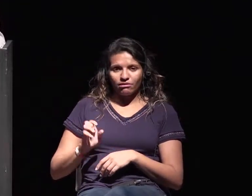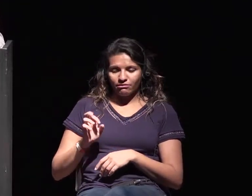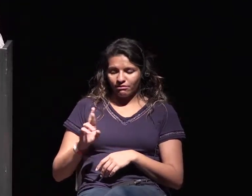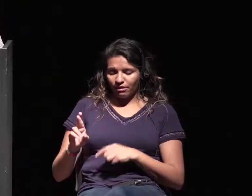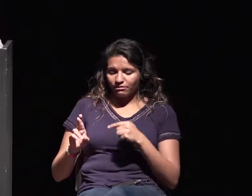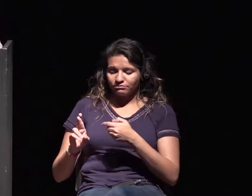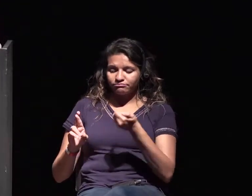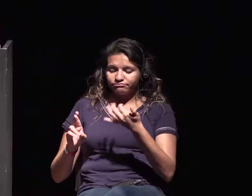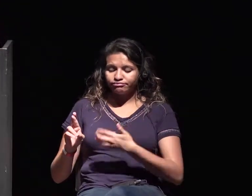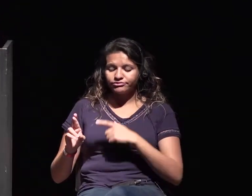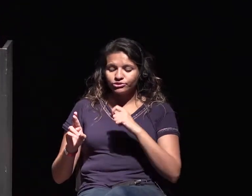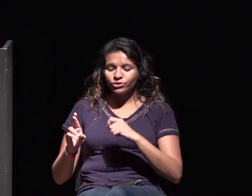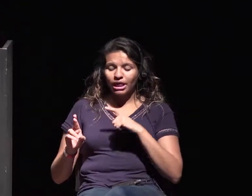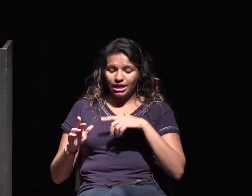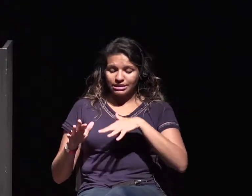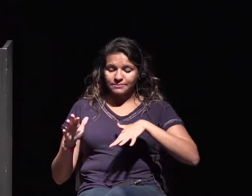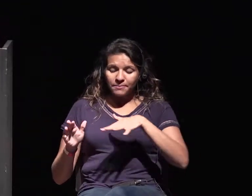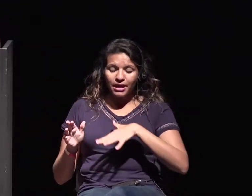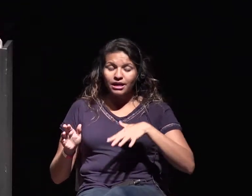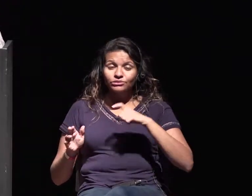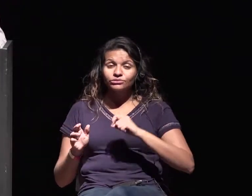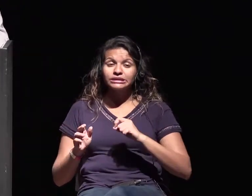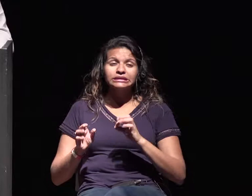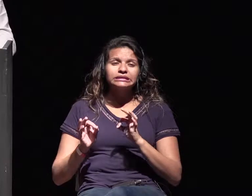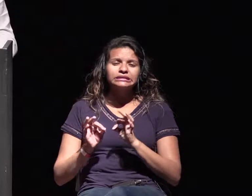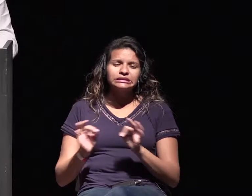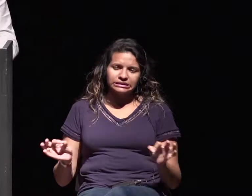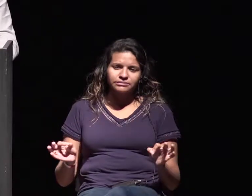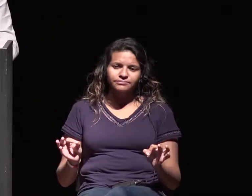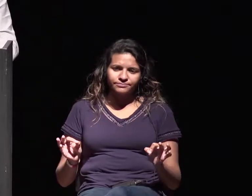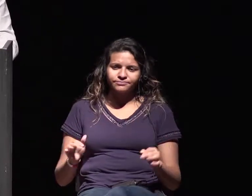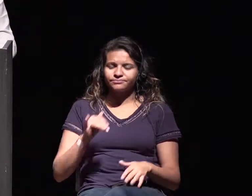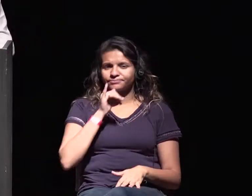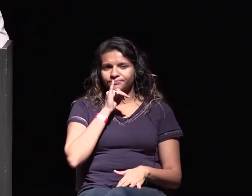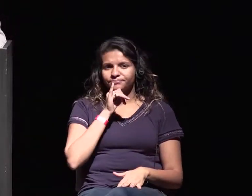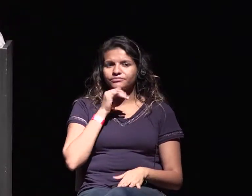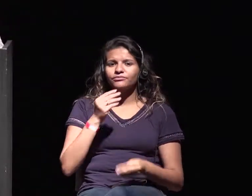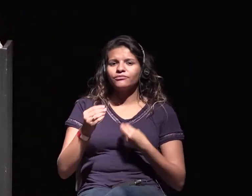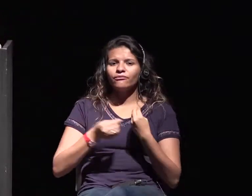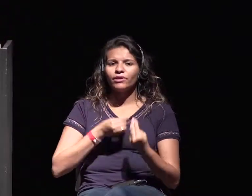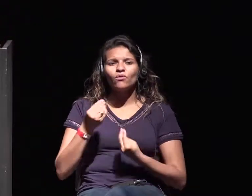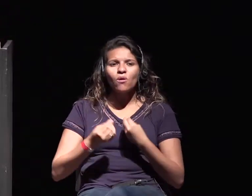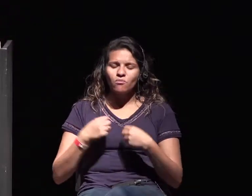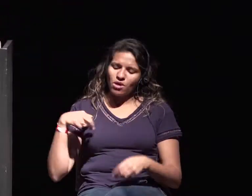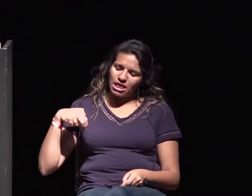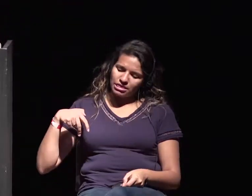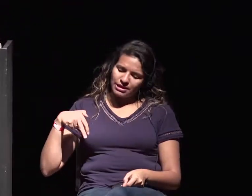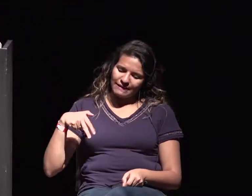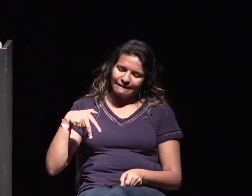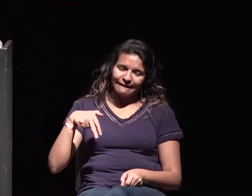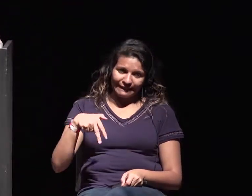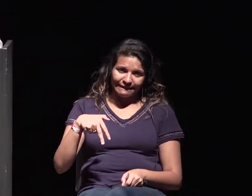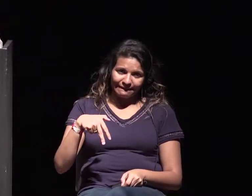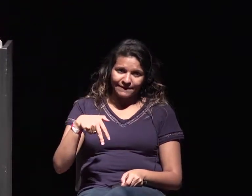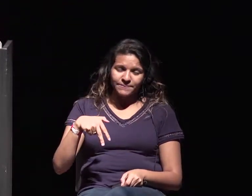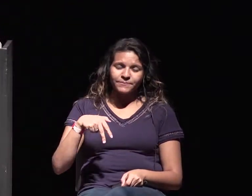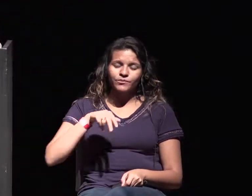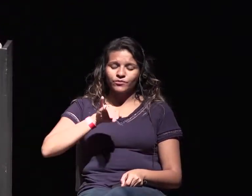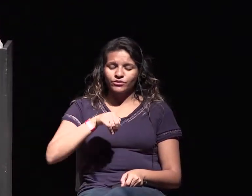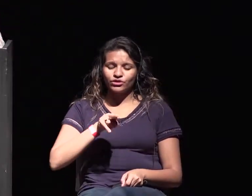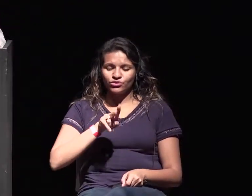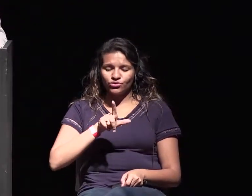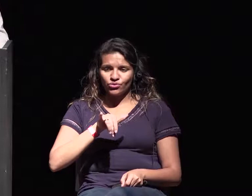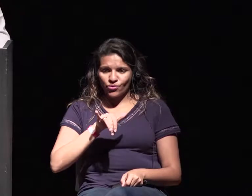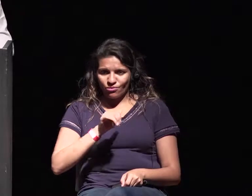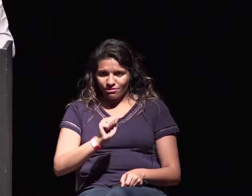gesture, walking. Julie Pellegrin reminded us that with deliberately no decor, no dramatic light or music,